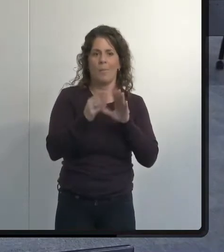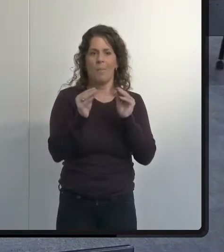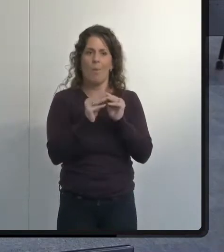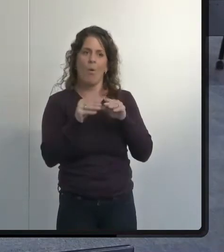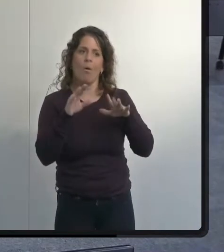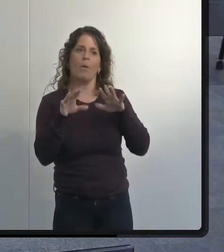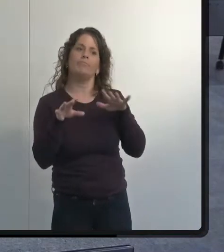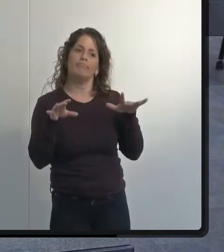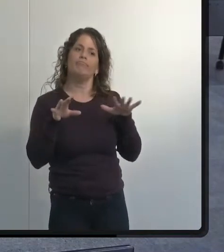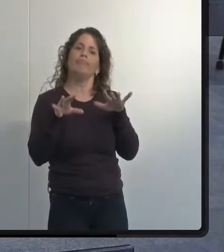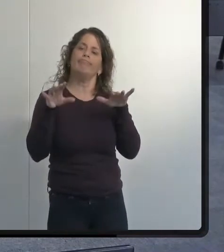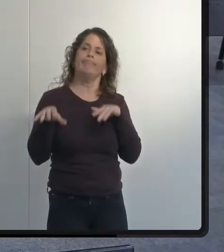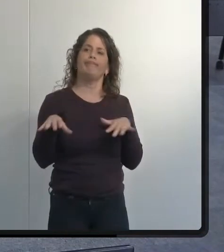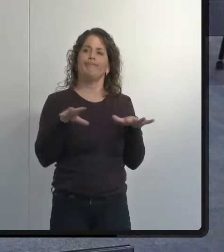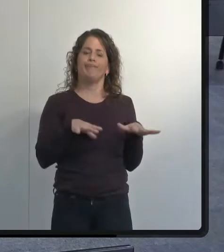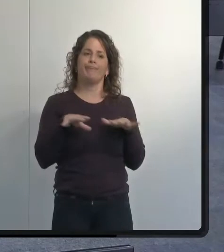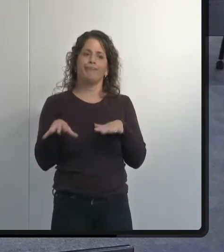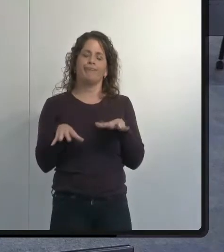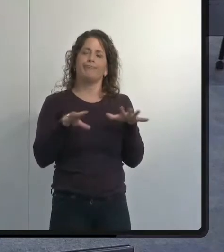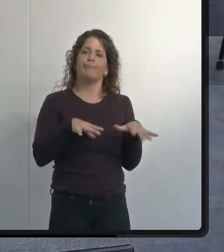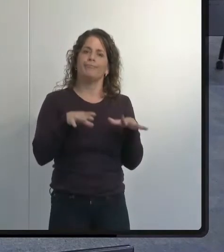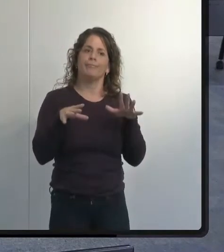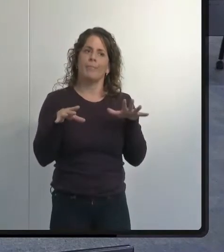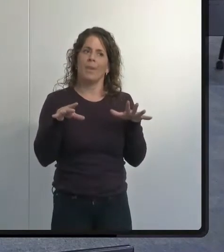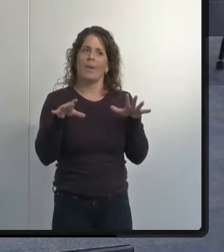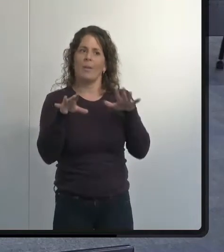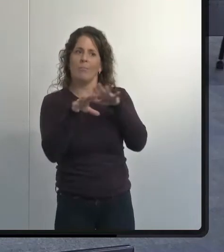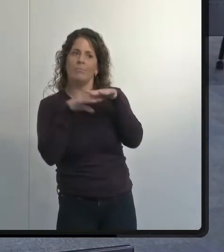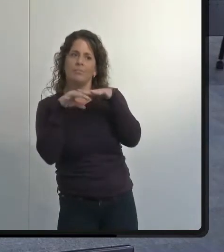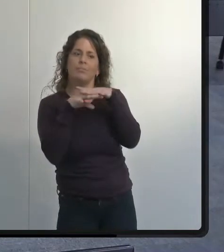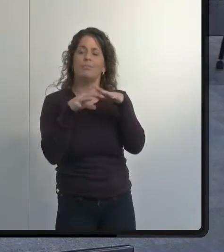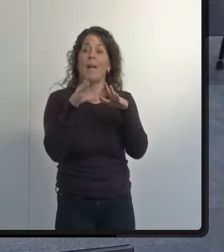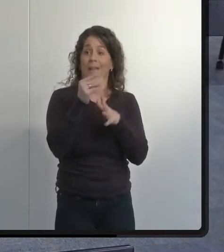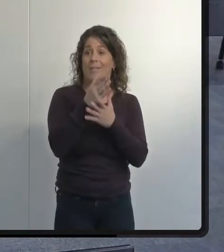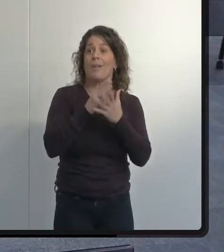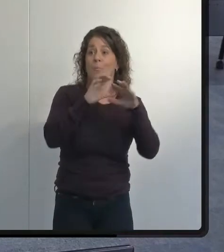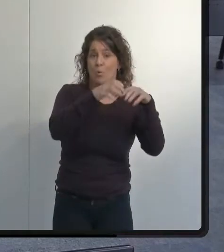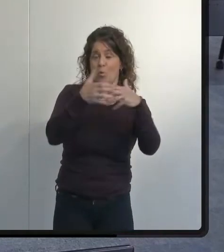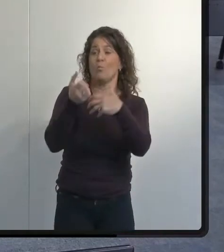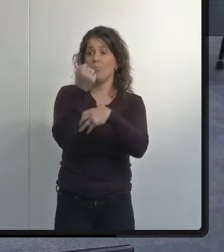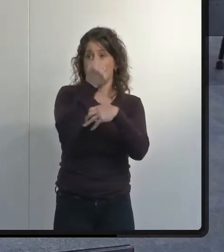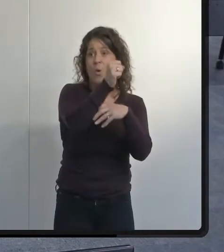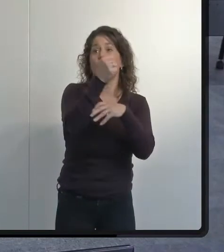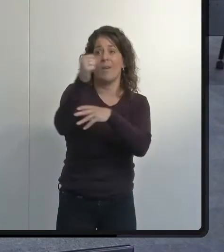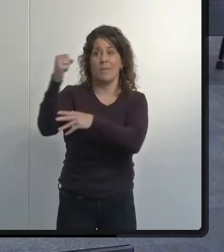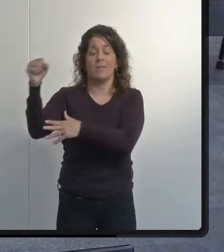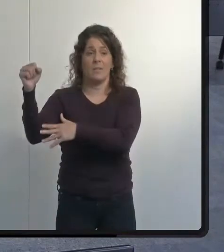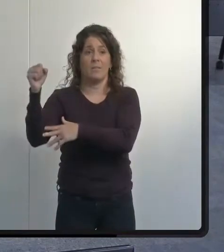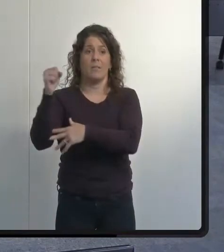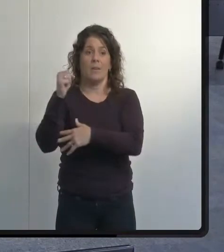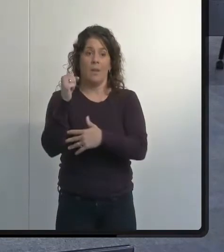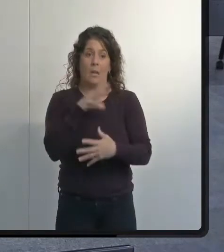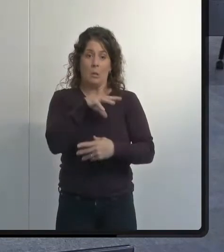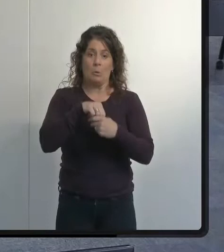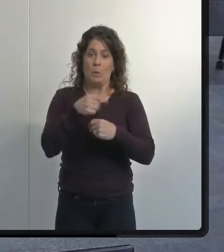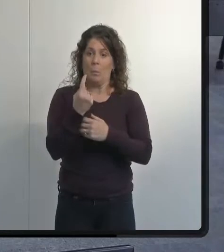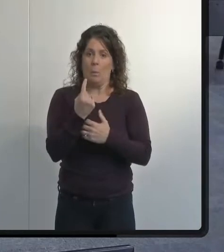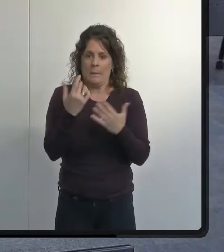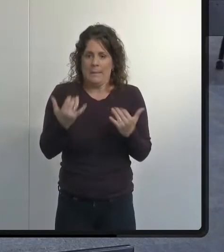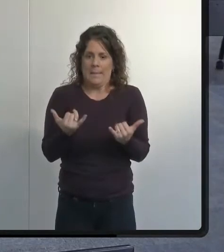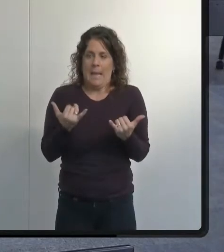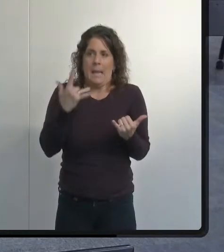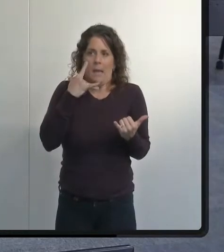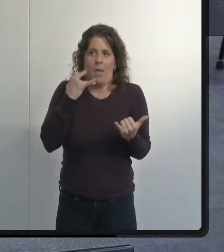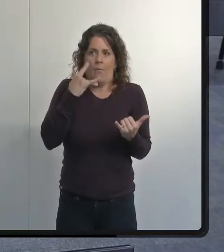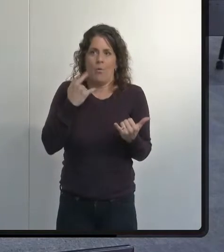see pockets and groups of people starting to protest about, loosening those reins in different spots, including one in California today.